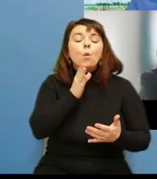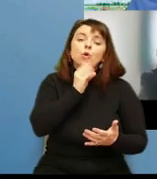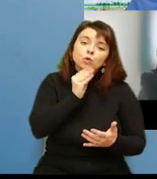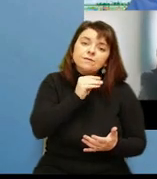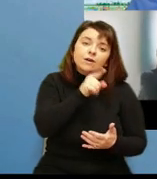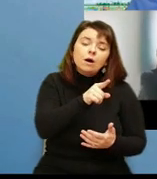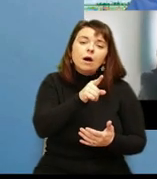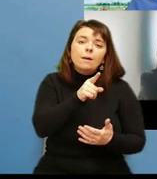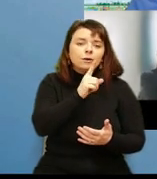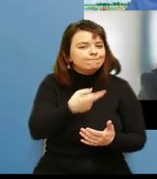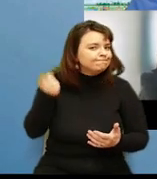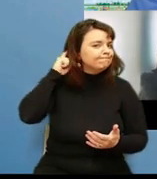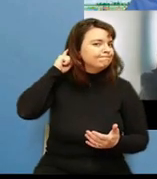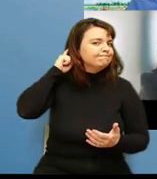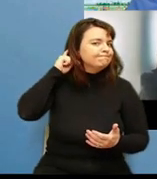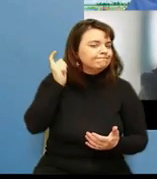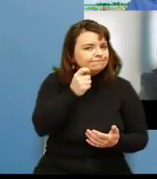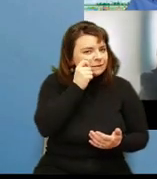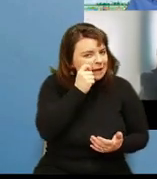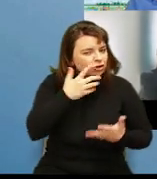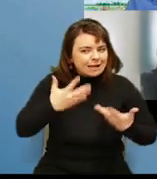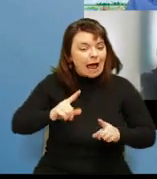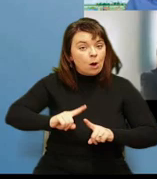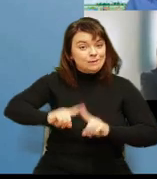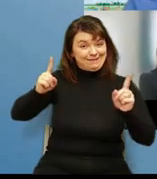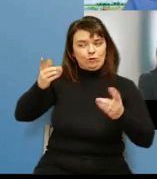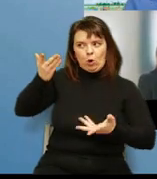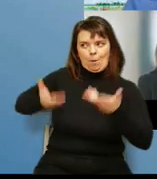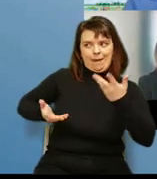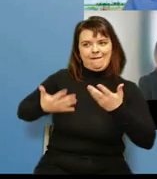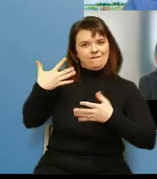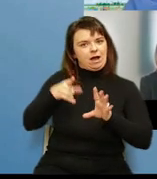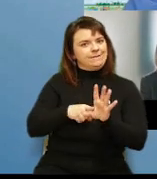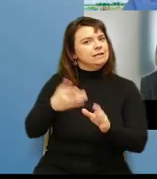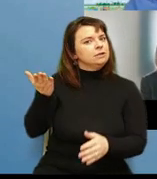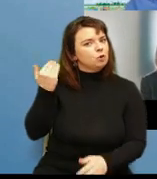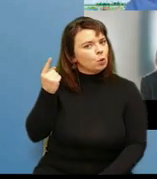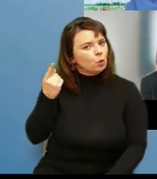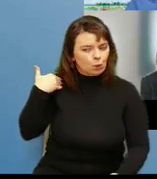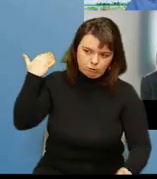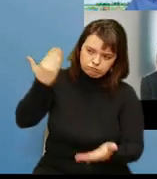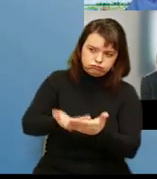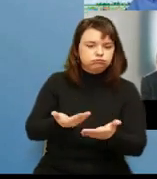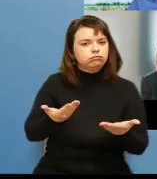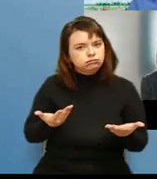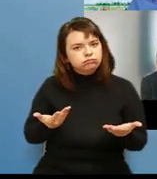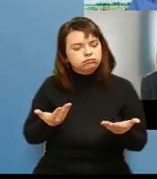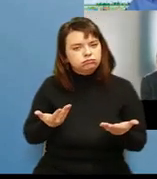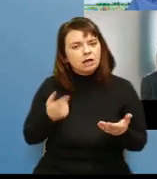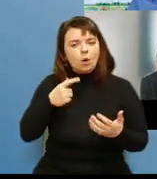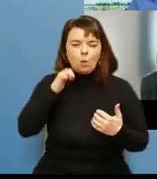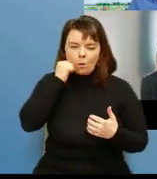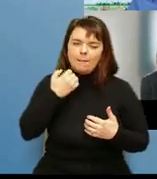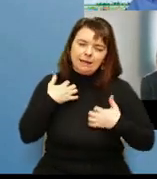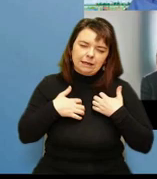streamlined. So I think, as I said, the figures are all useful, but you do have to bear in mind, I said inspections are quite different